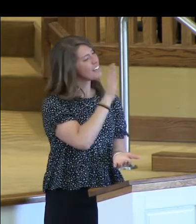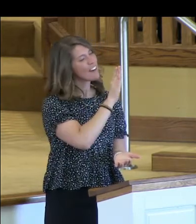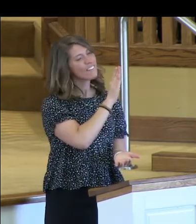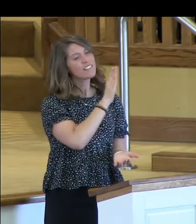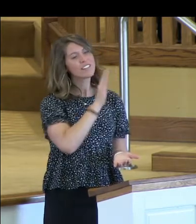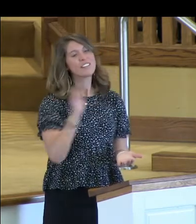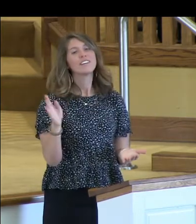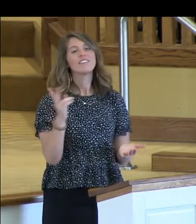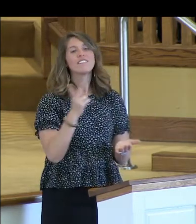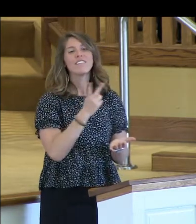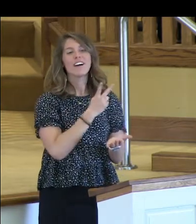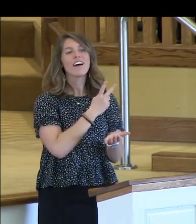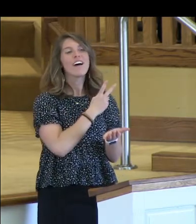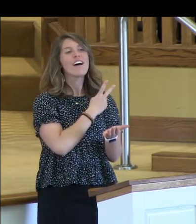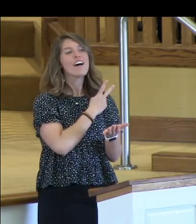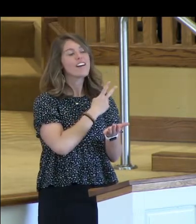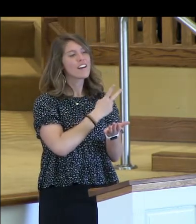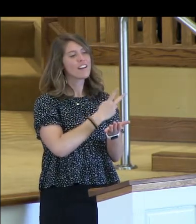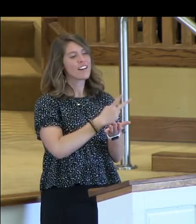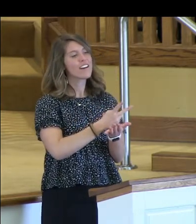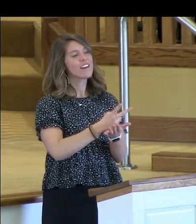Jesus never